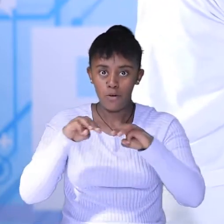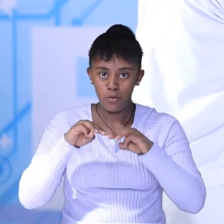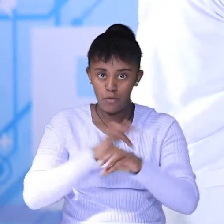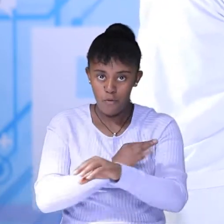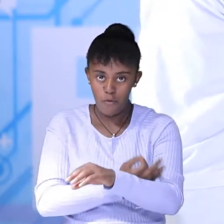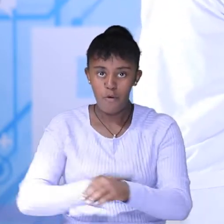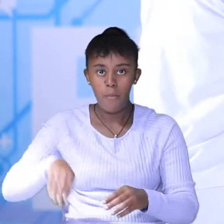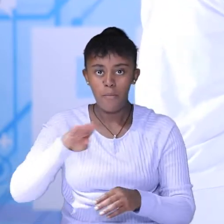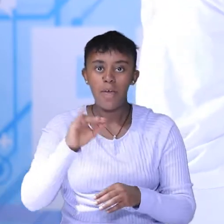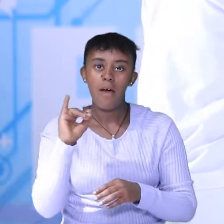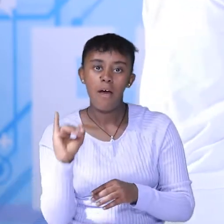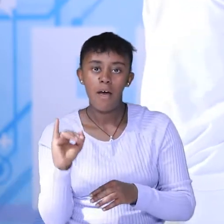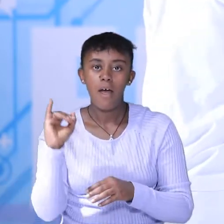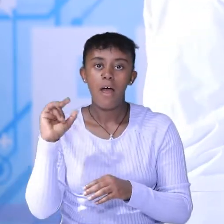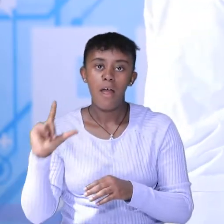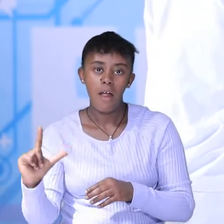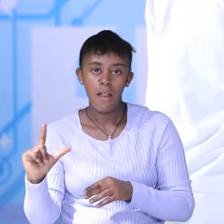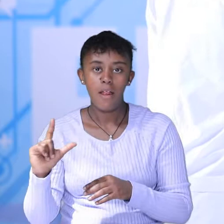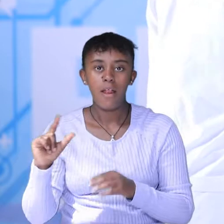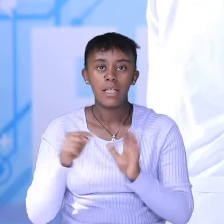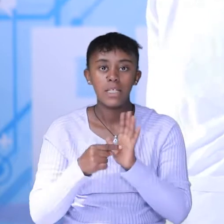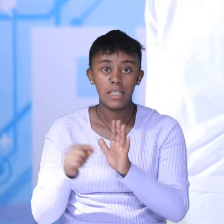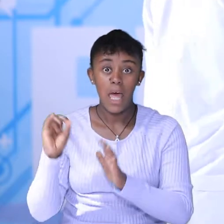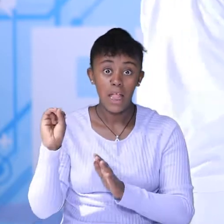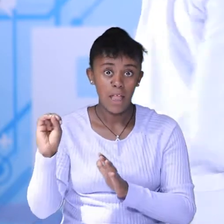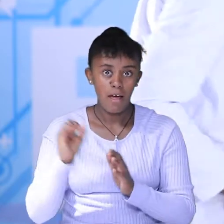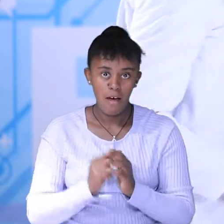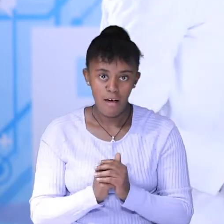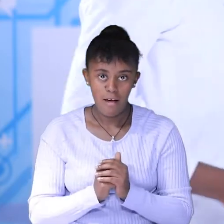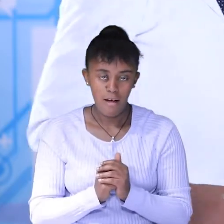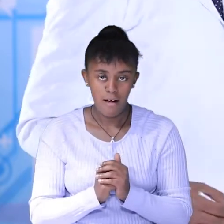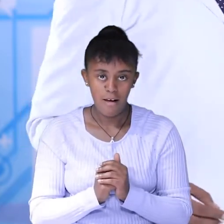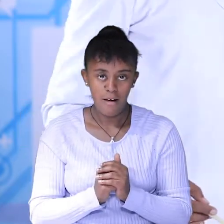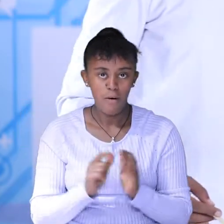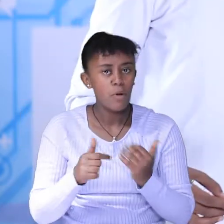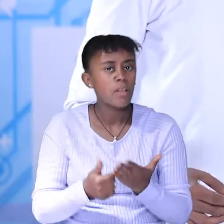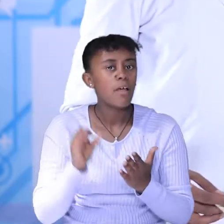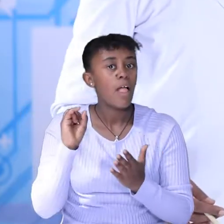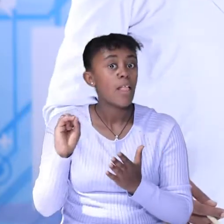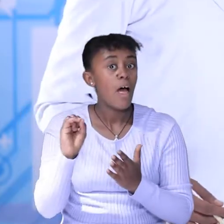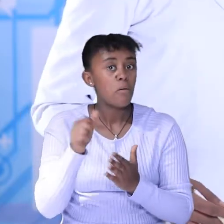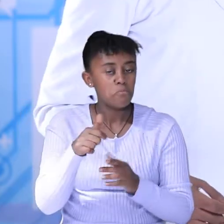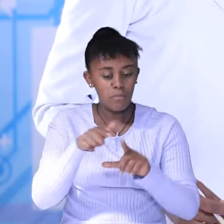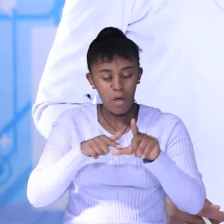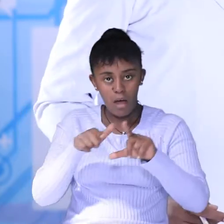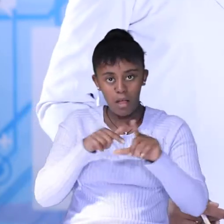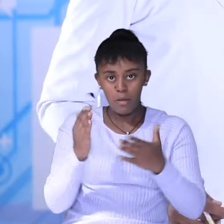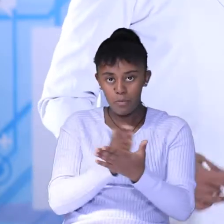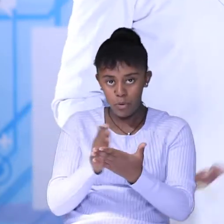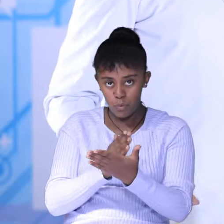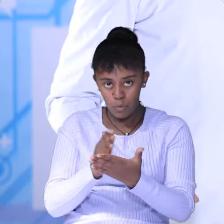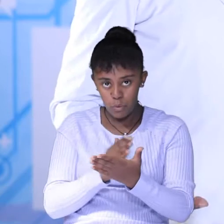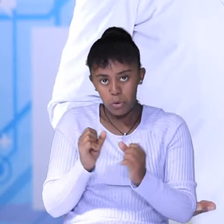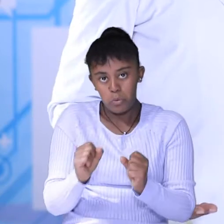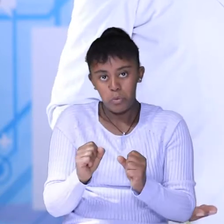as BIL sine theta, where theta is the angle between the,